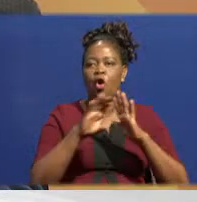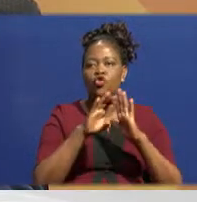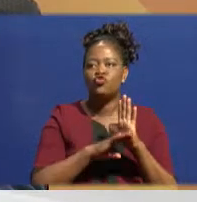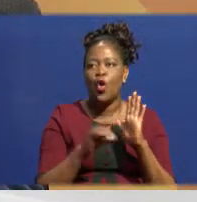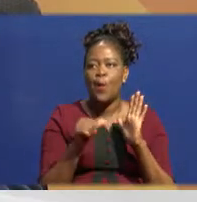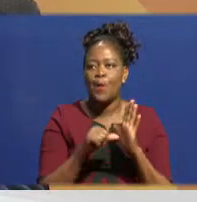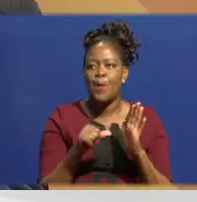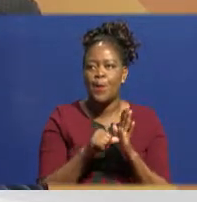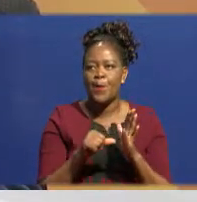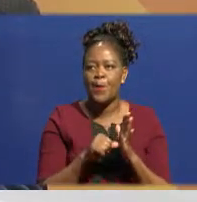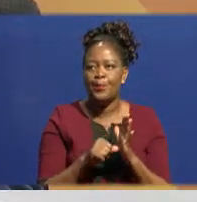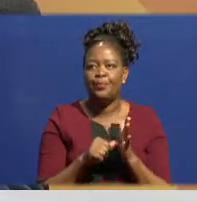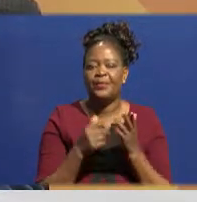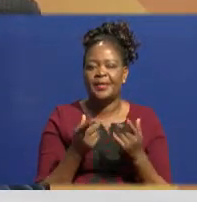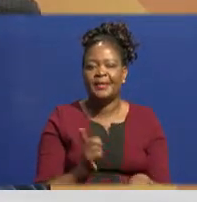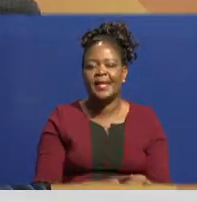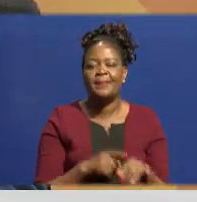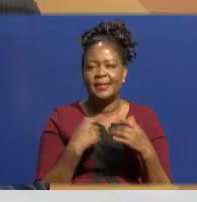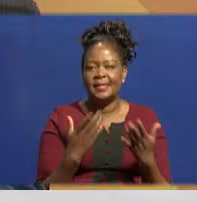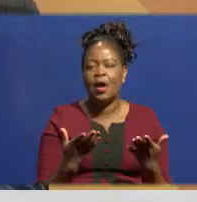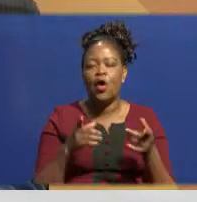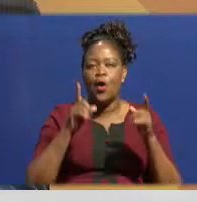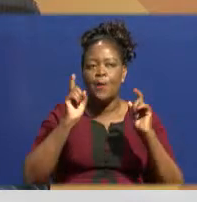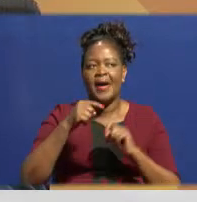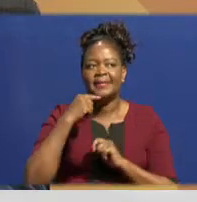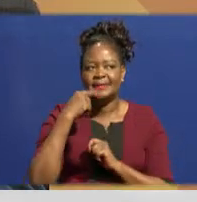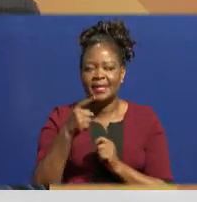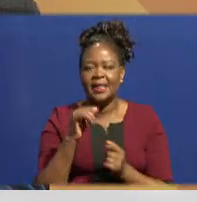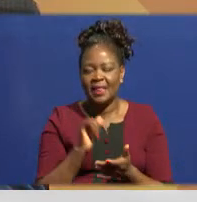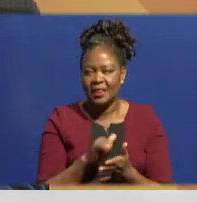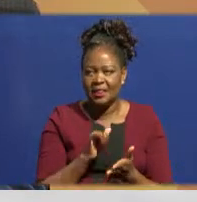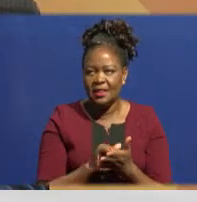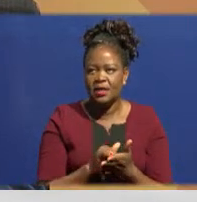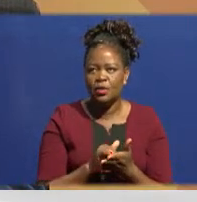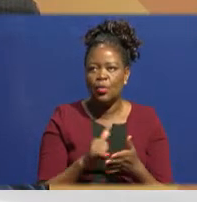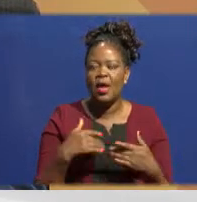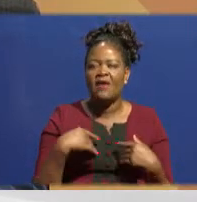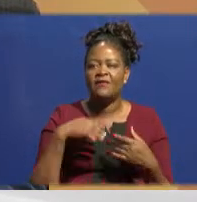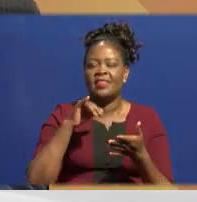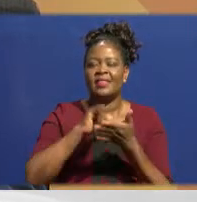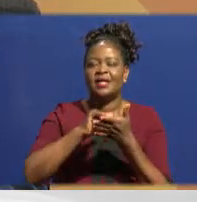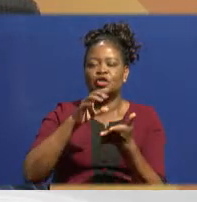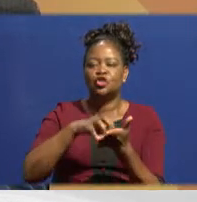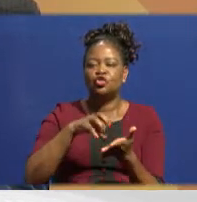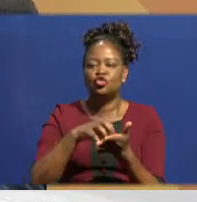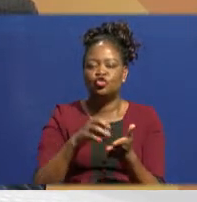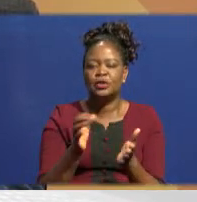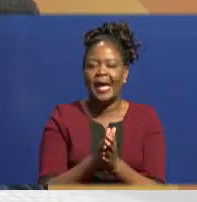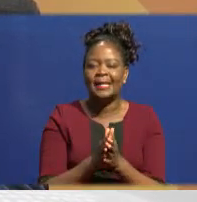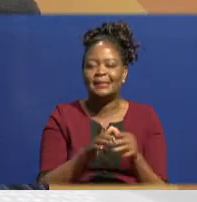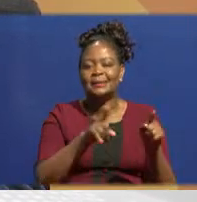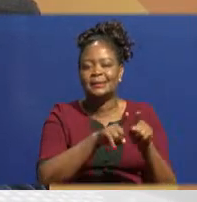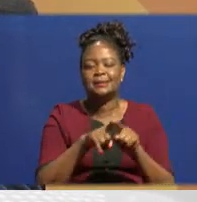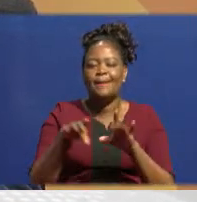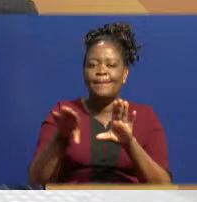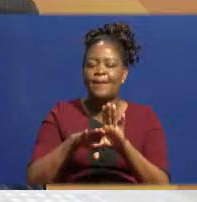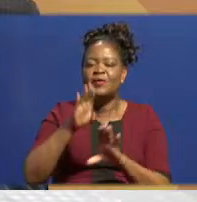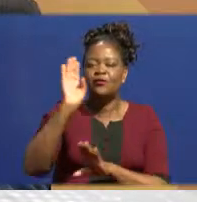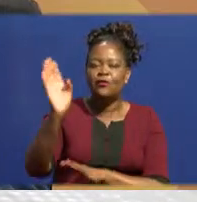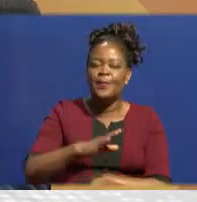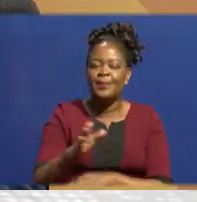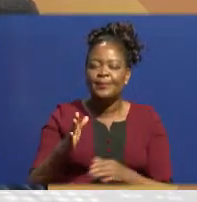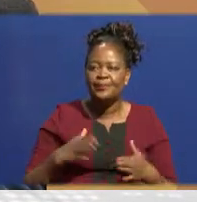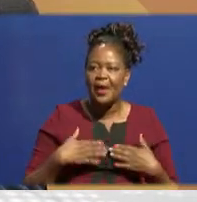crisis. At the moment, I have to say, we are in that state. And as members of parliament, I am